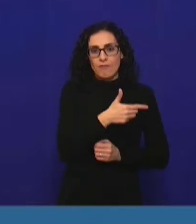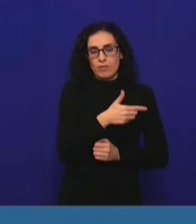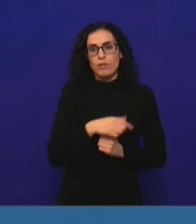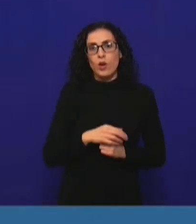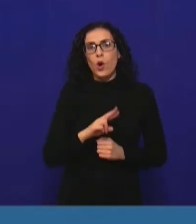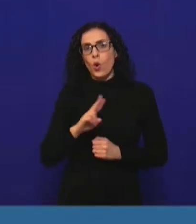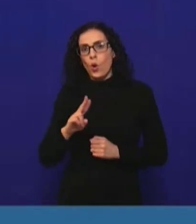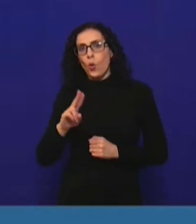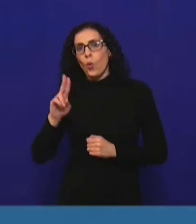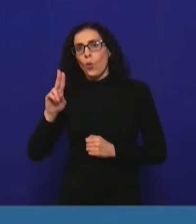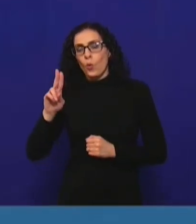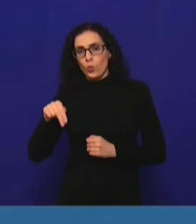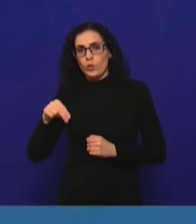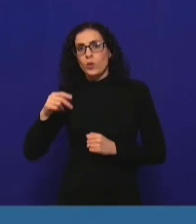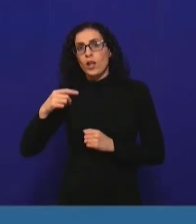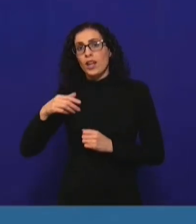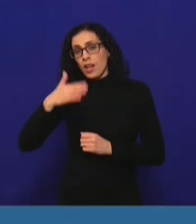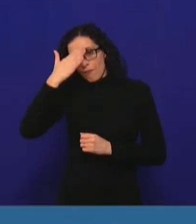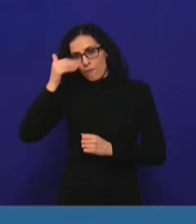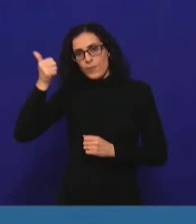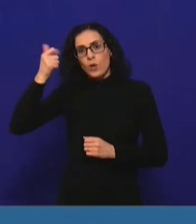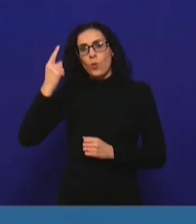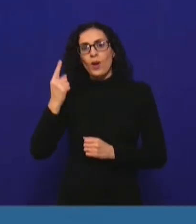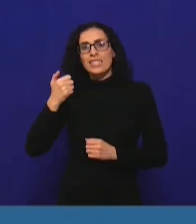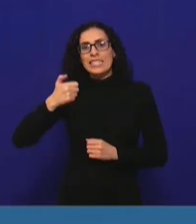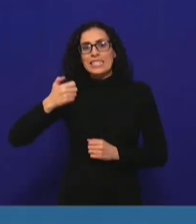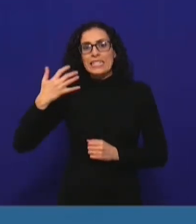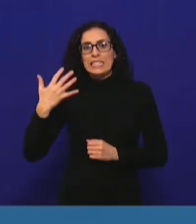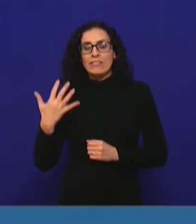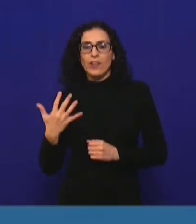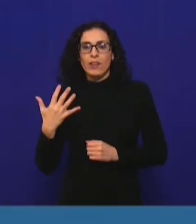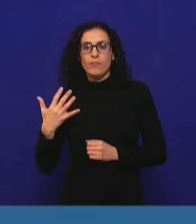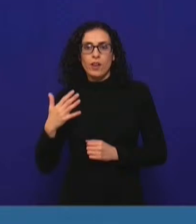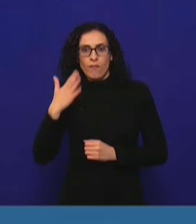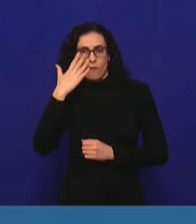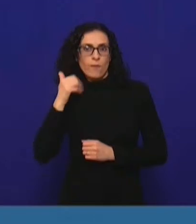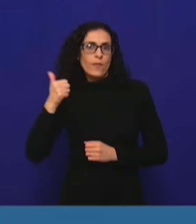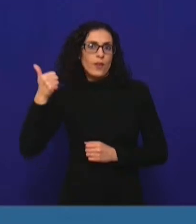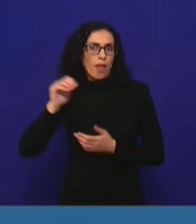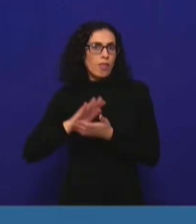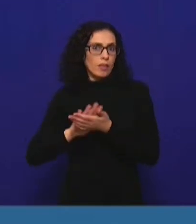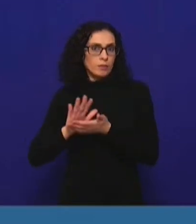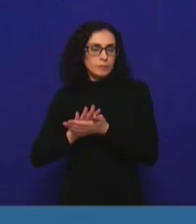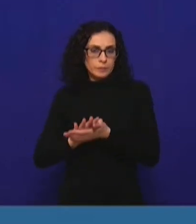19,497. We also had 165 recoveries, so the total number of recovered persons is